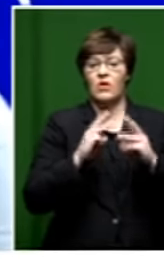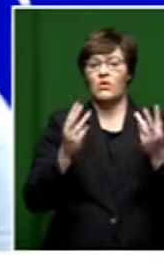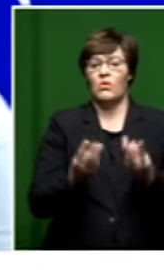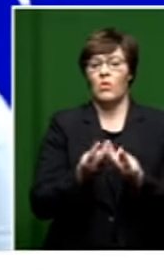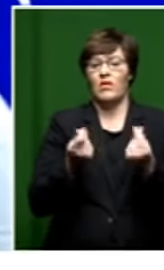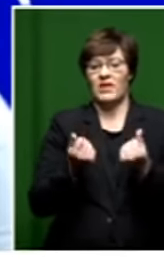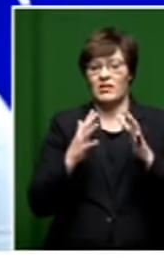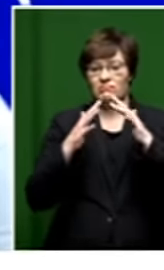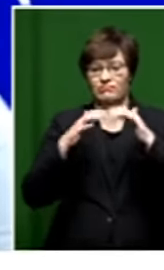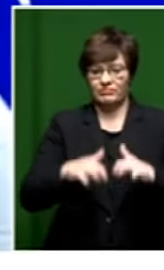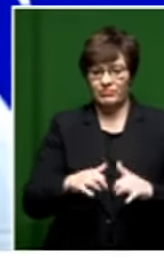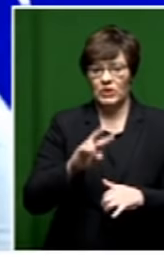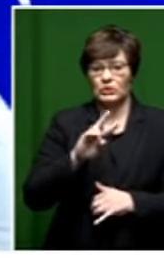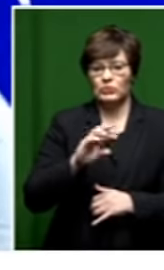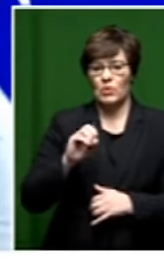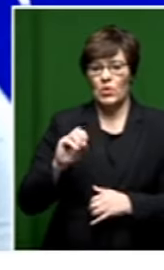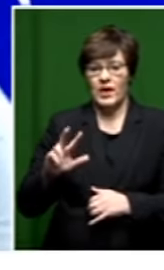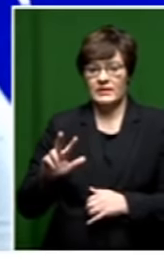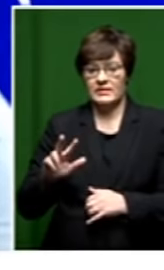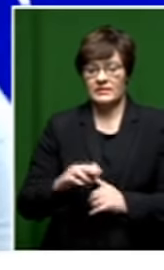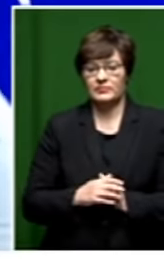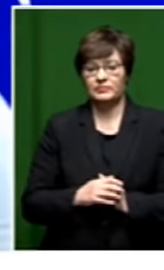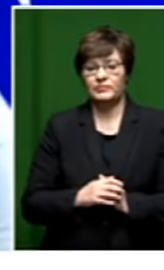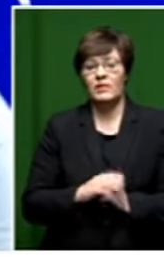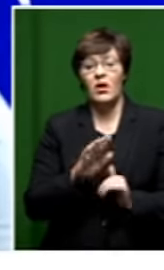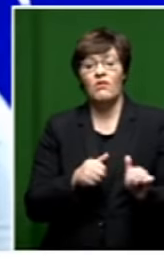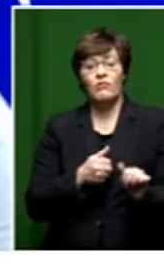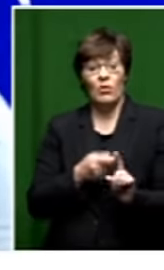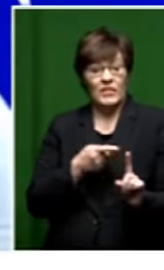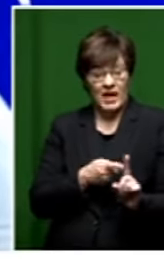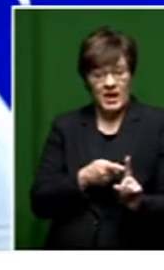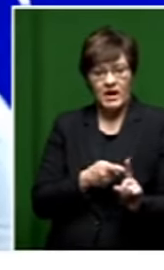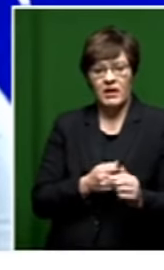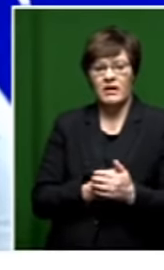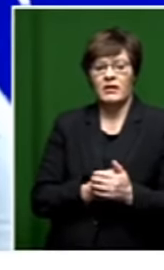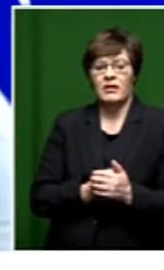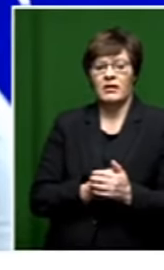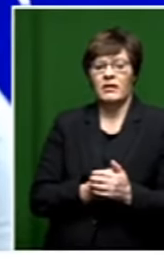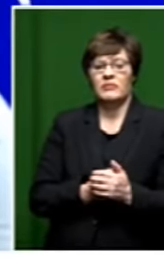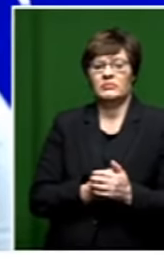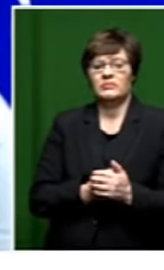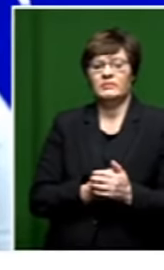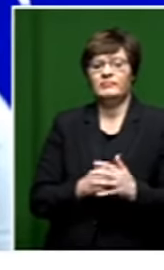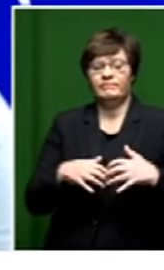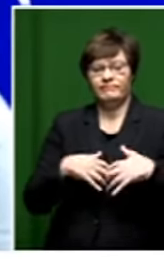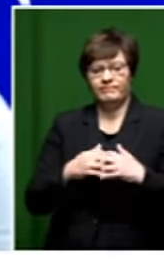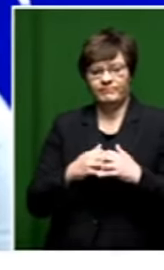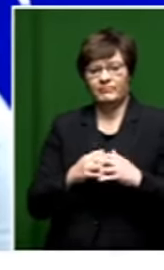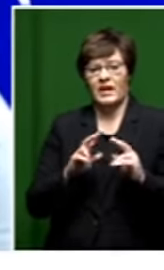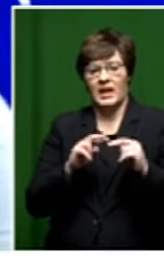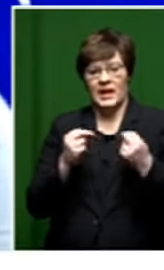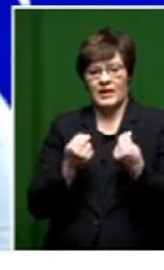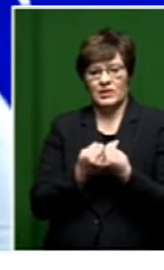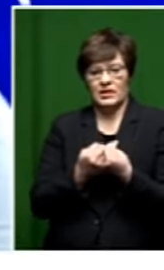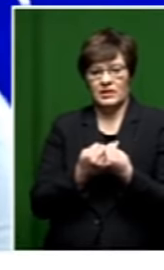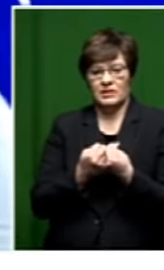financial crisis that we saw in 2008. Following that, the Twin Peaks reform, which was initiated by the National